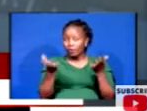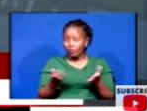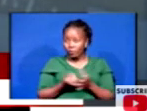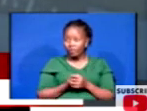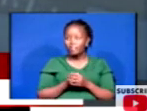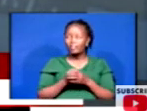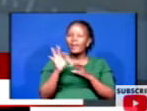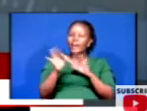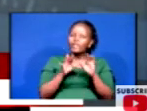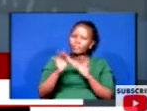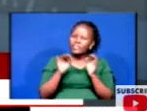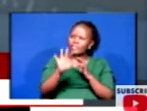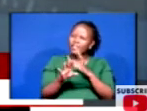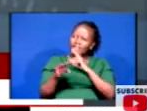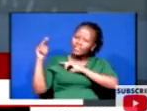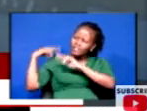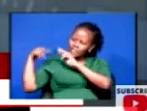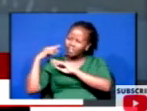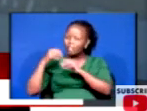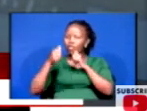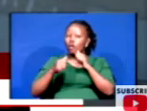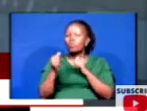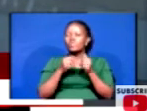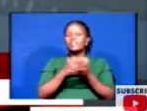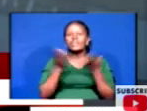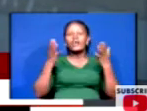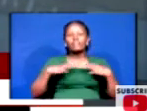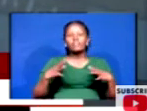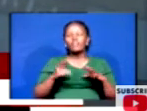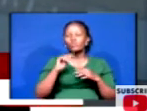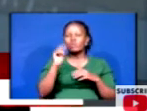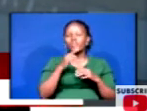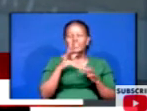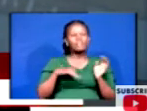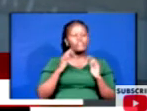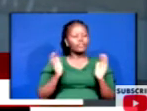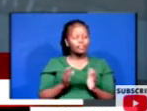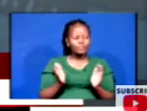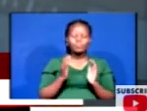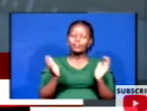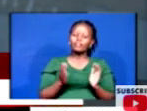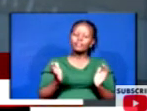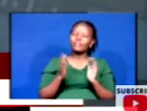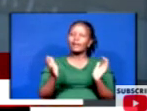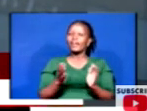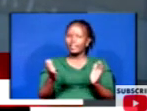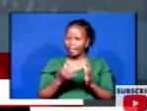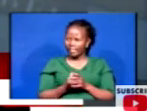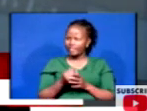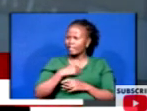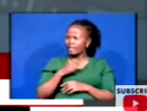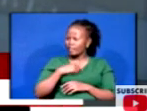background, as he said, it gives hope to every Kenyan, wherever you come from. So I think it